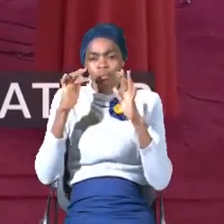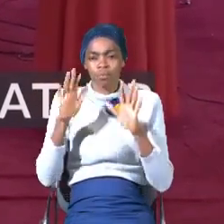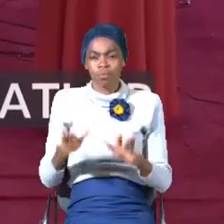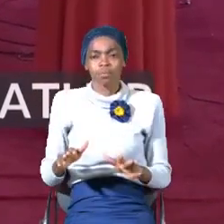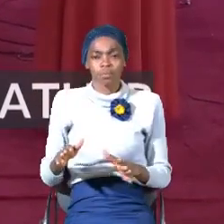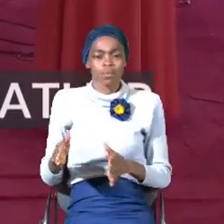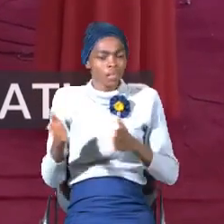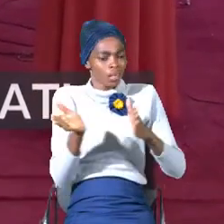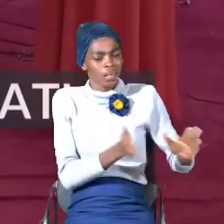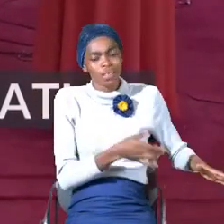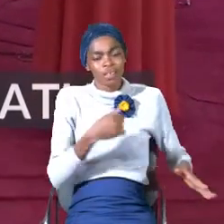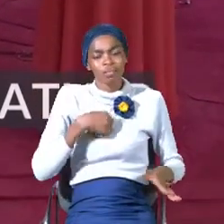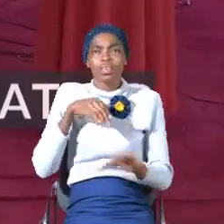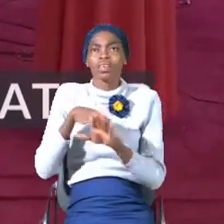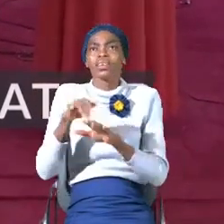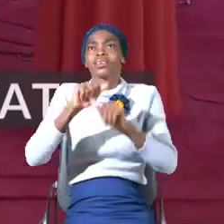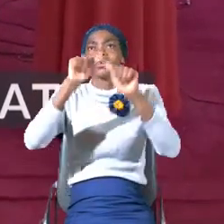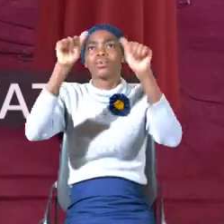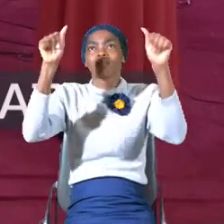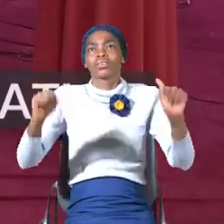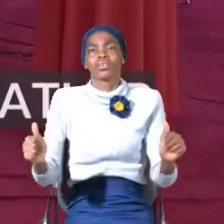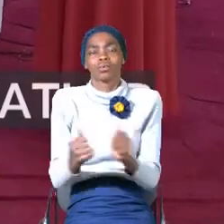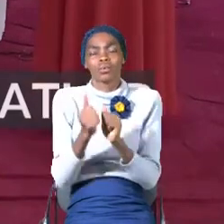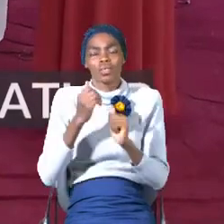Leave me at the altar with my Father.